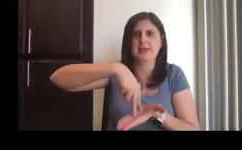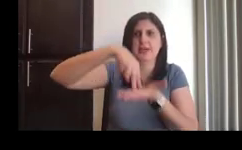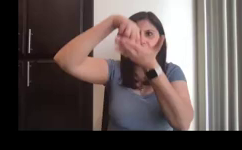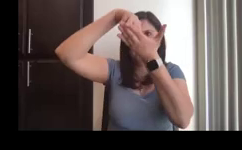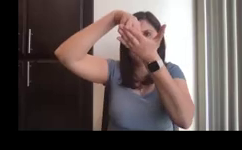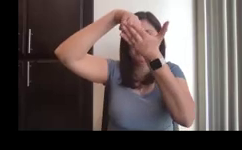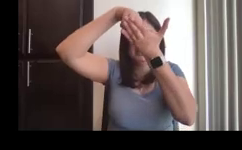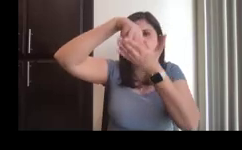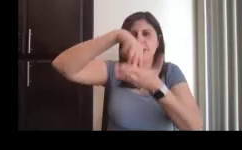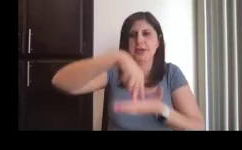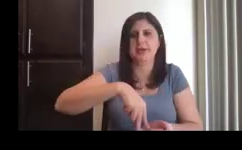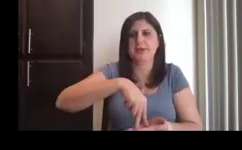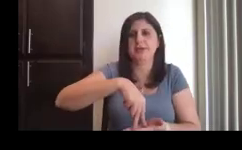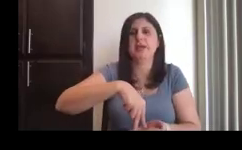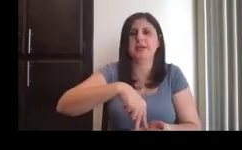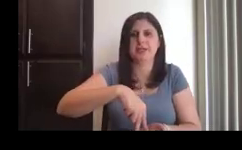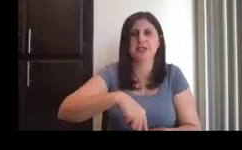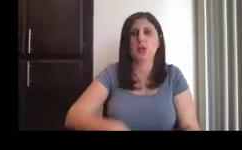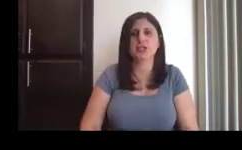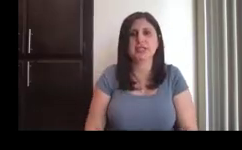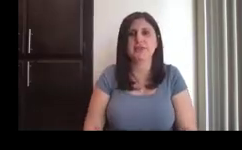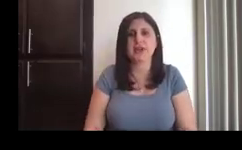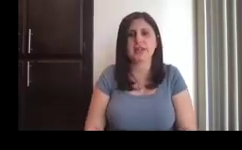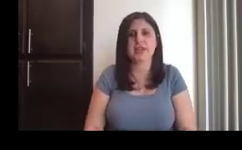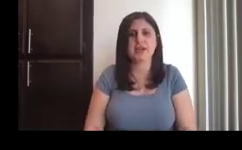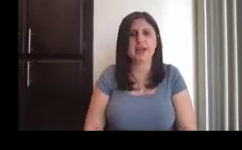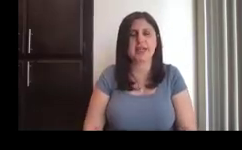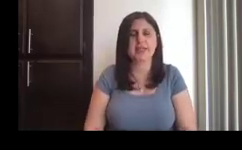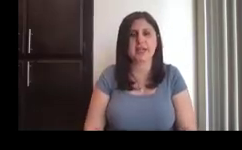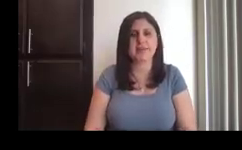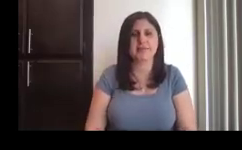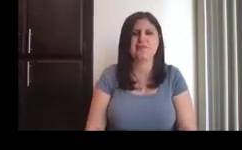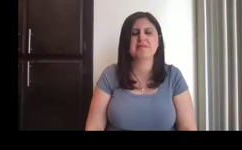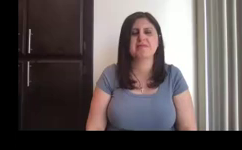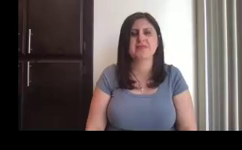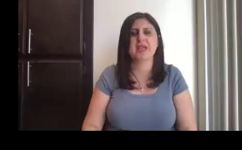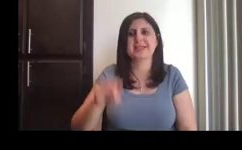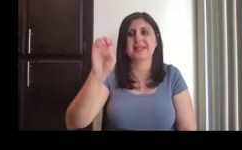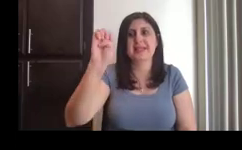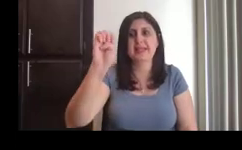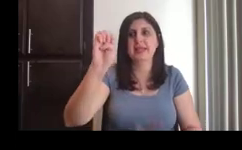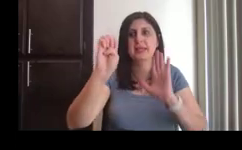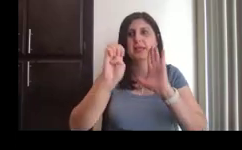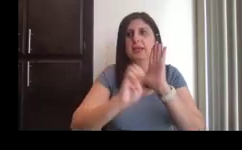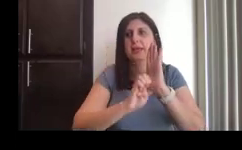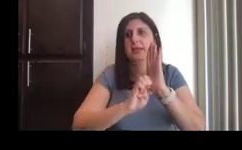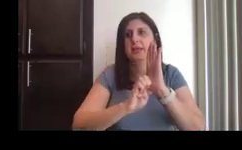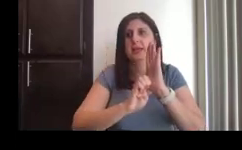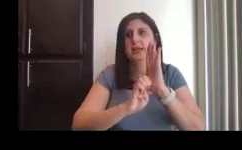on it. They're going up, here down. There is an older sign for elevator that is it's an